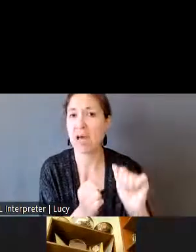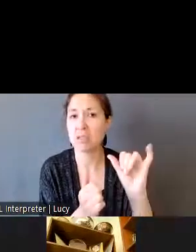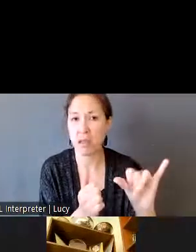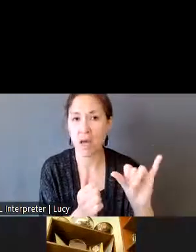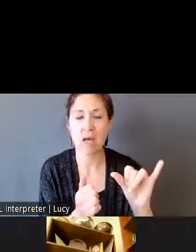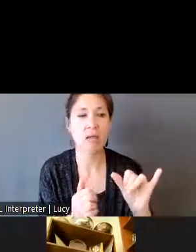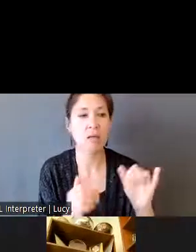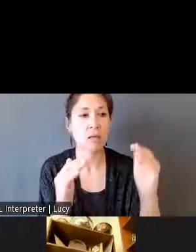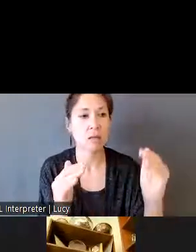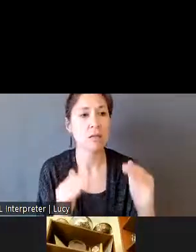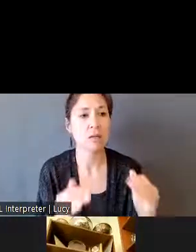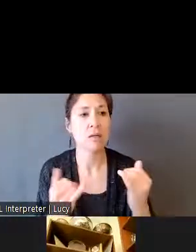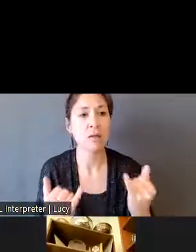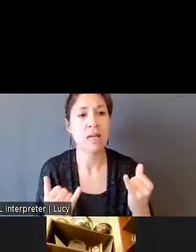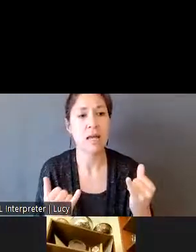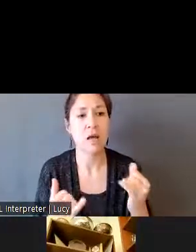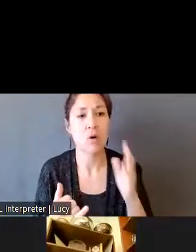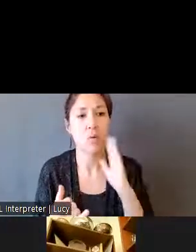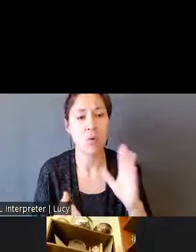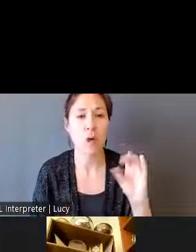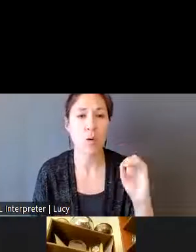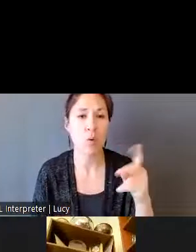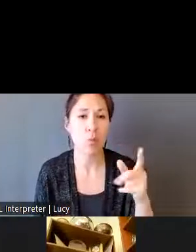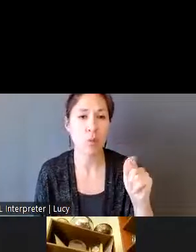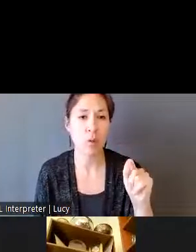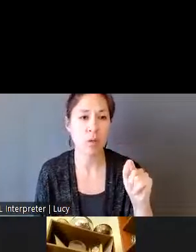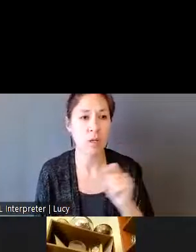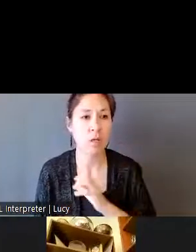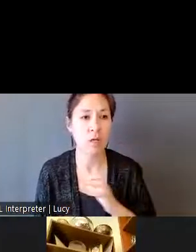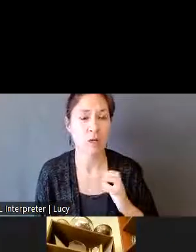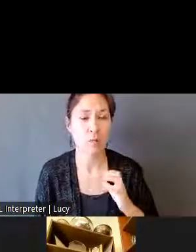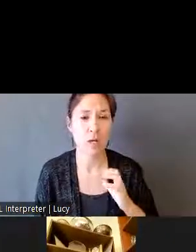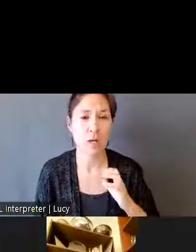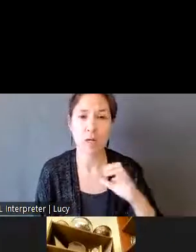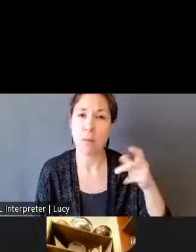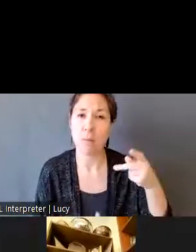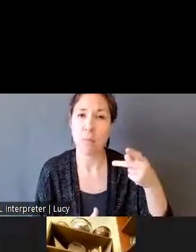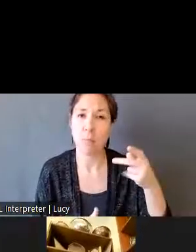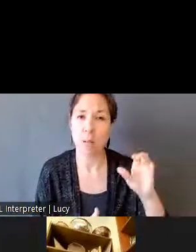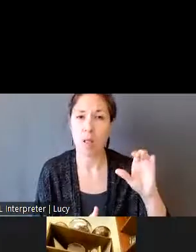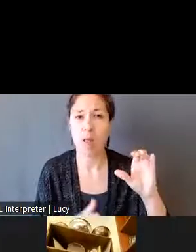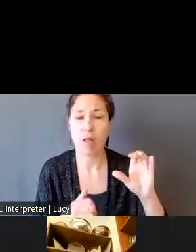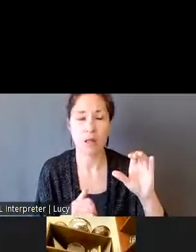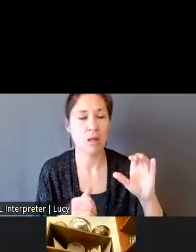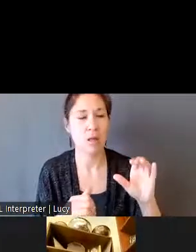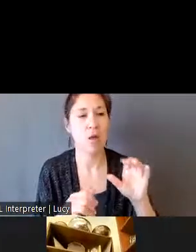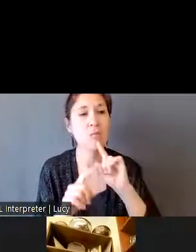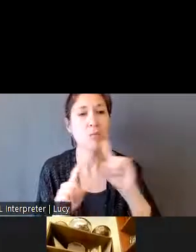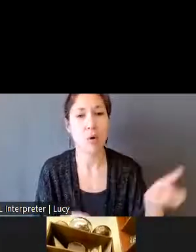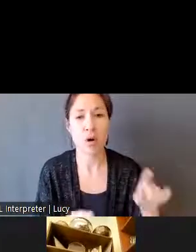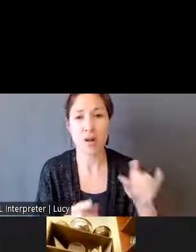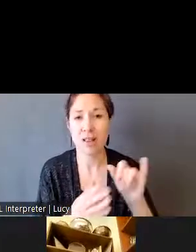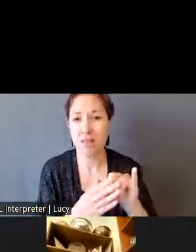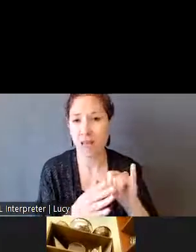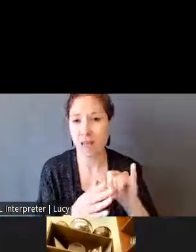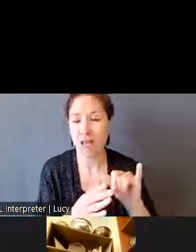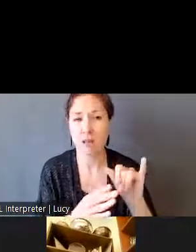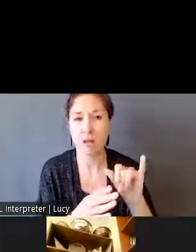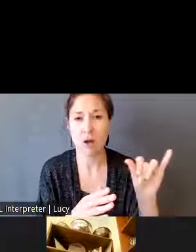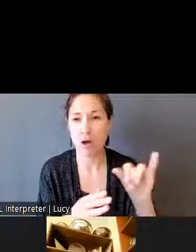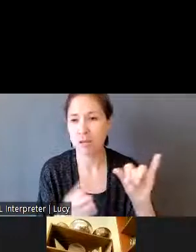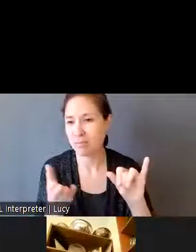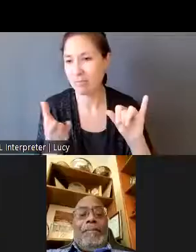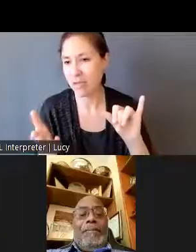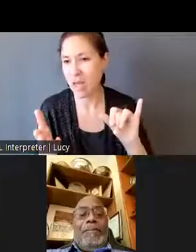next we're going to move into the OPAT Commission public report. That report will also be posted in our chat and